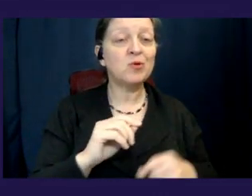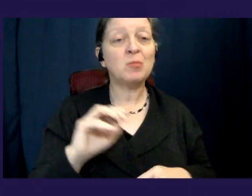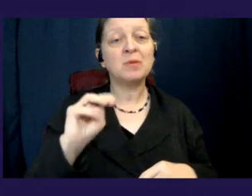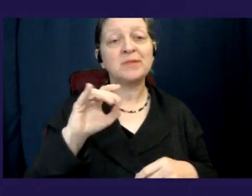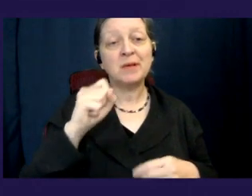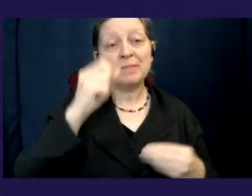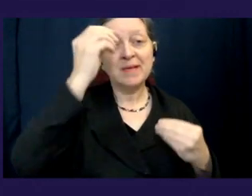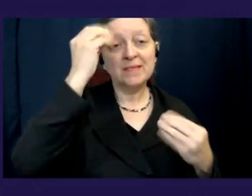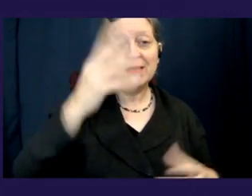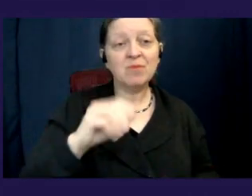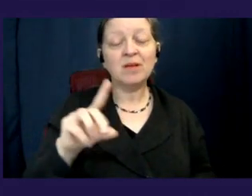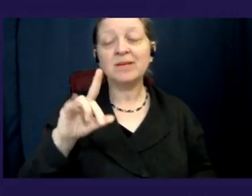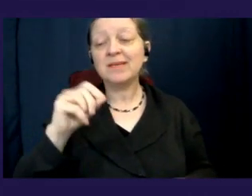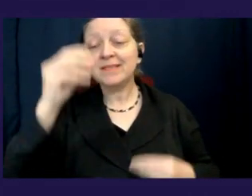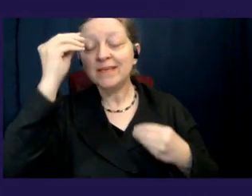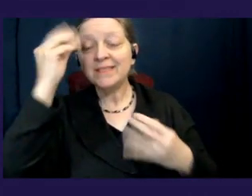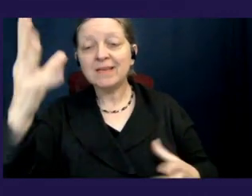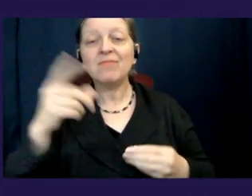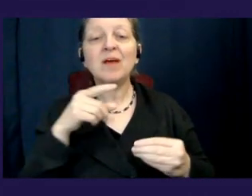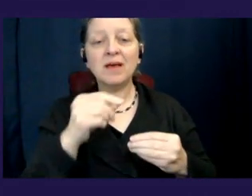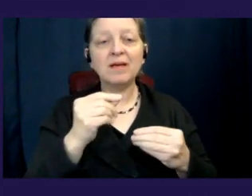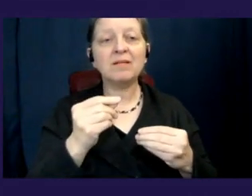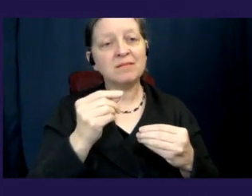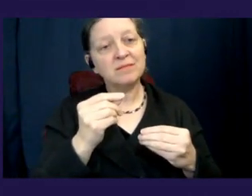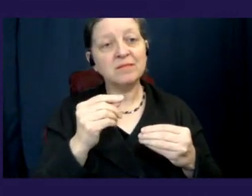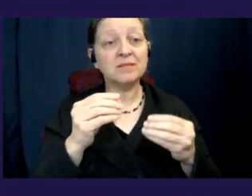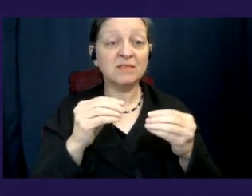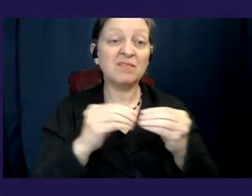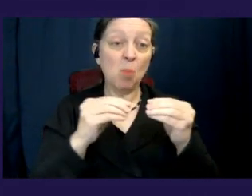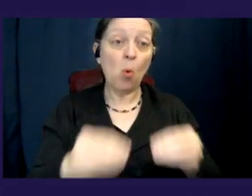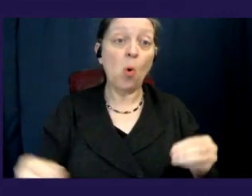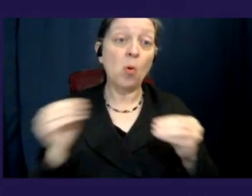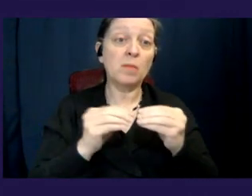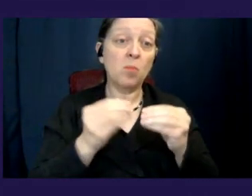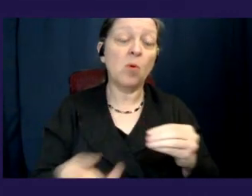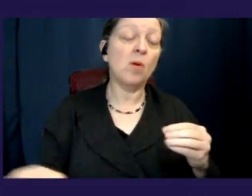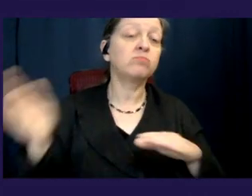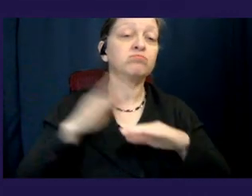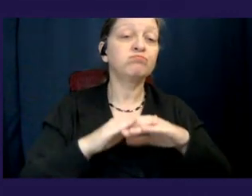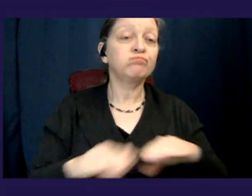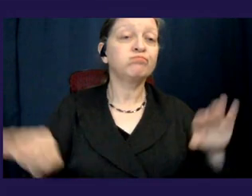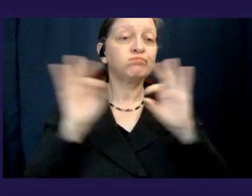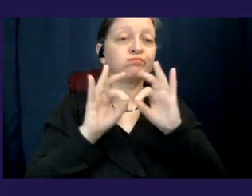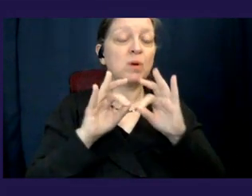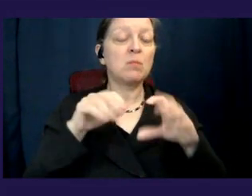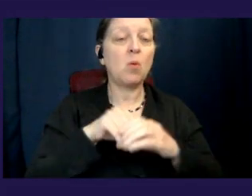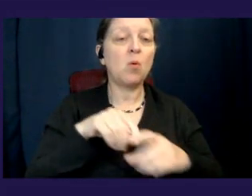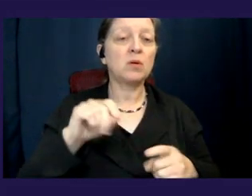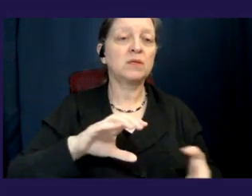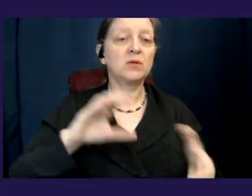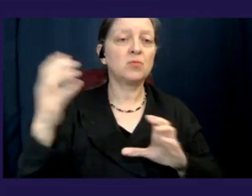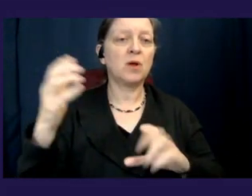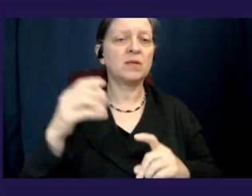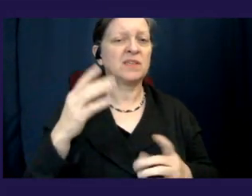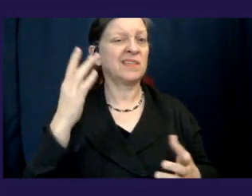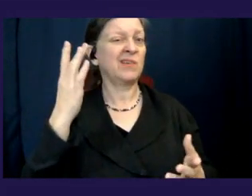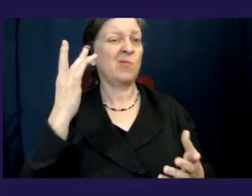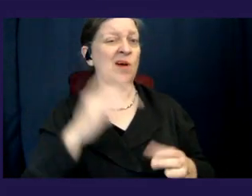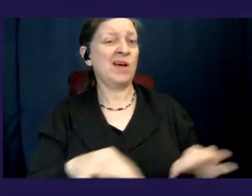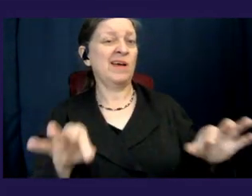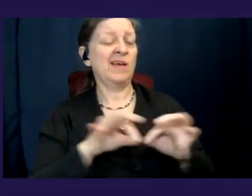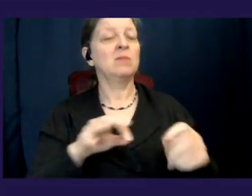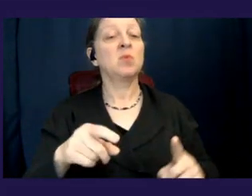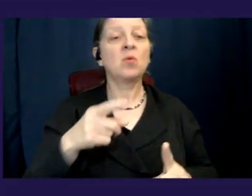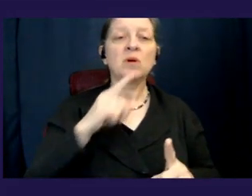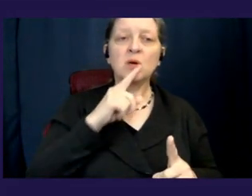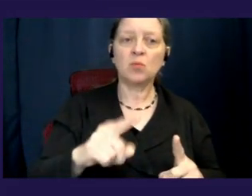increasingly salient dimension of crisis events. And why does it matter? Well, it makes us more vulnerable during times when we need quality information to make time